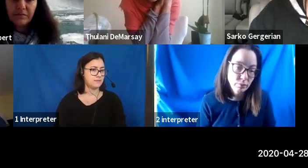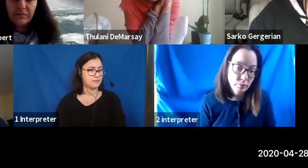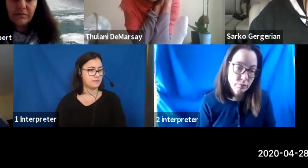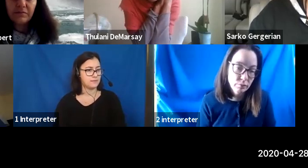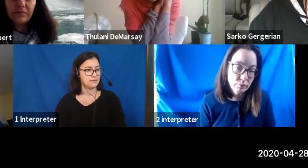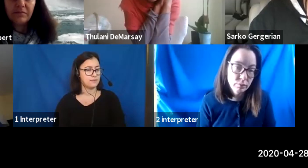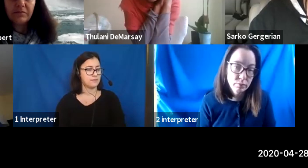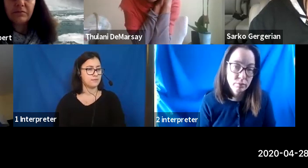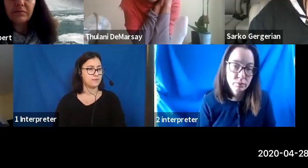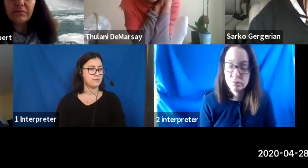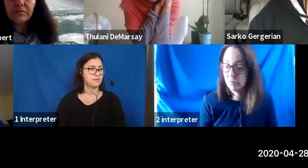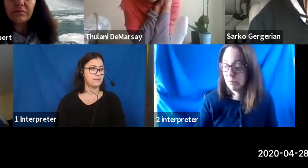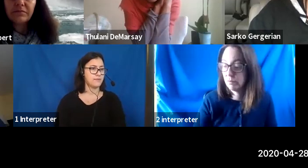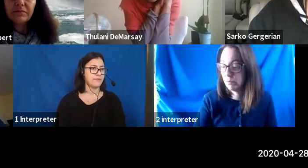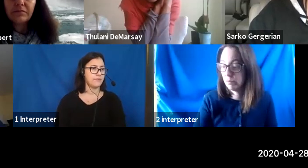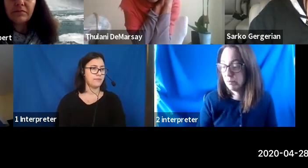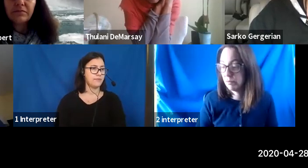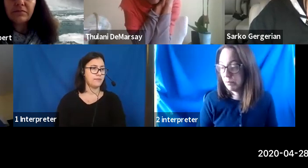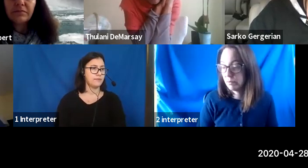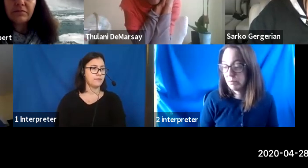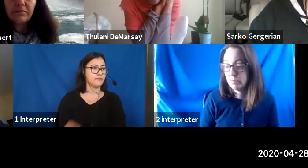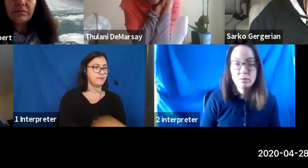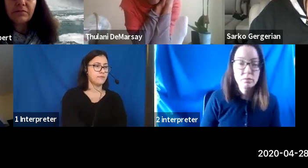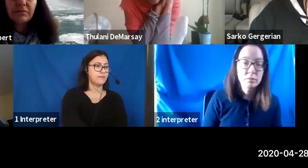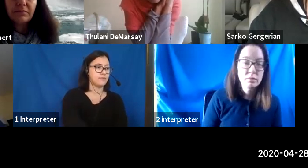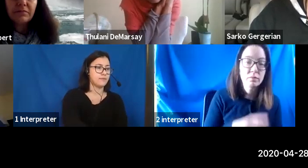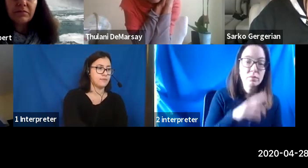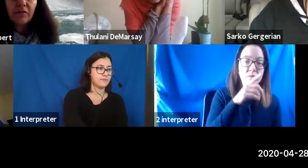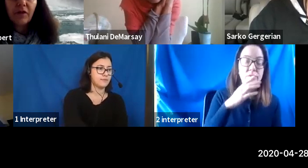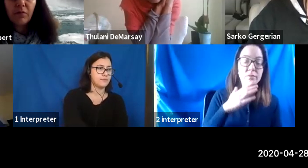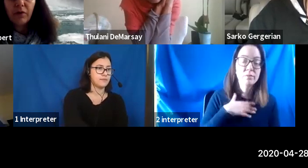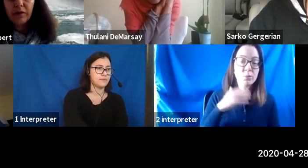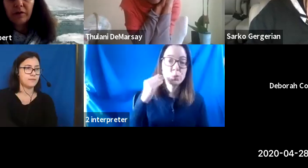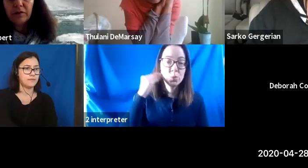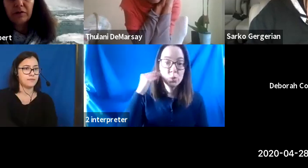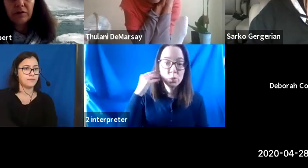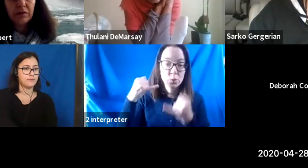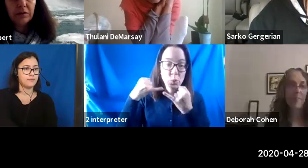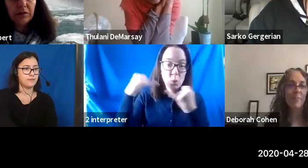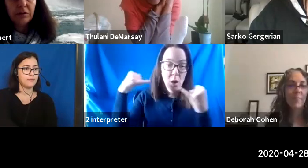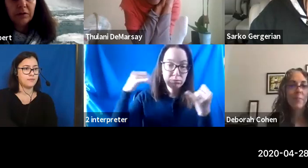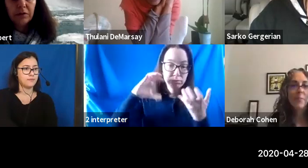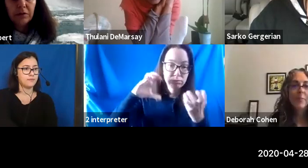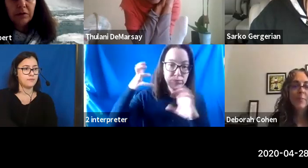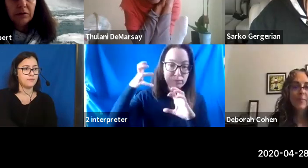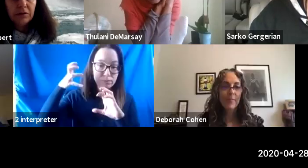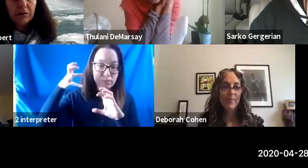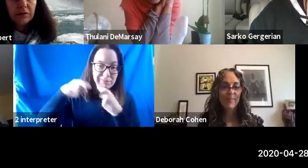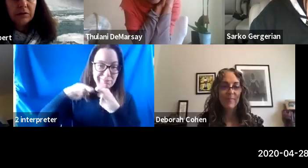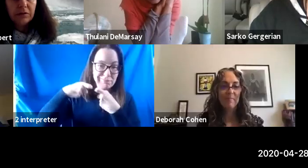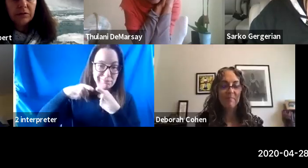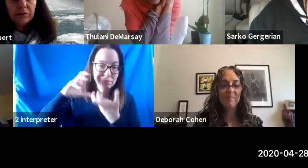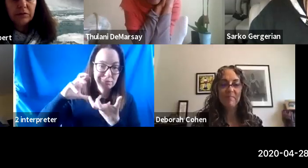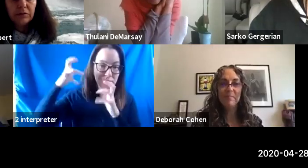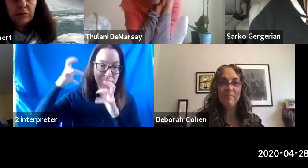2 minutes ago. My electrical wiring blew, and my heat shut down. And the guy